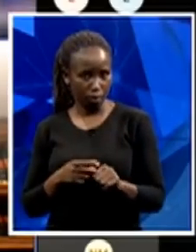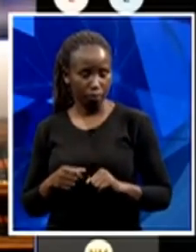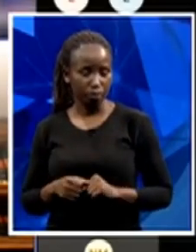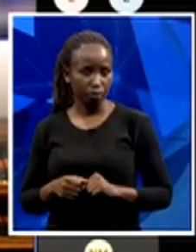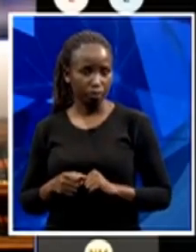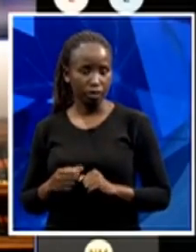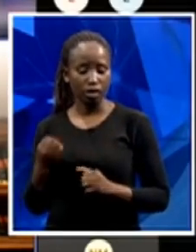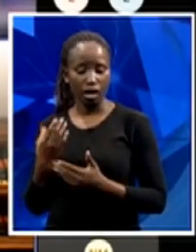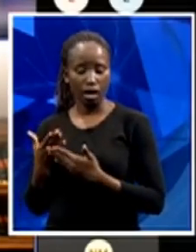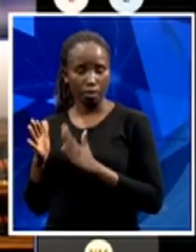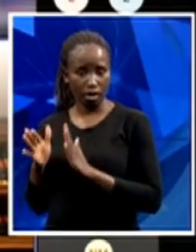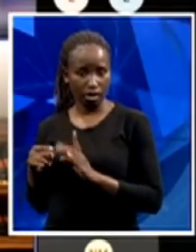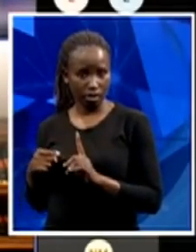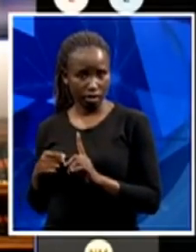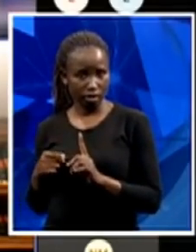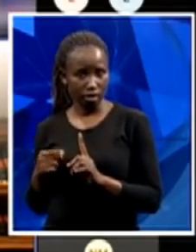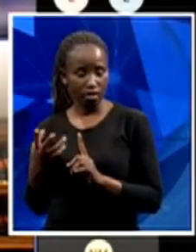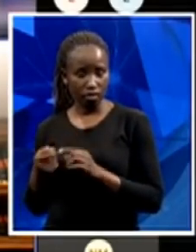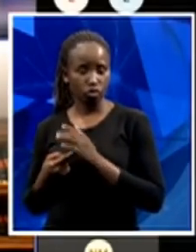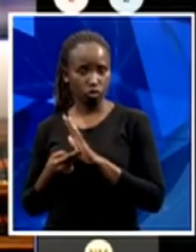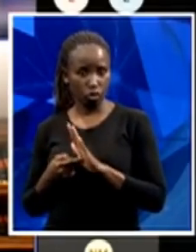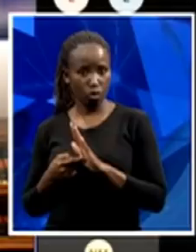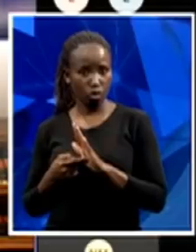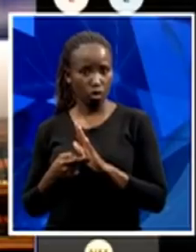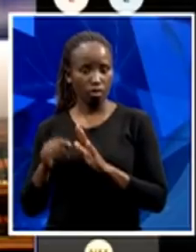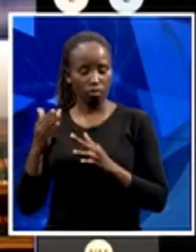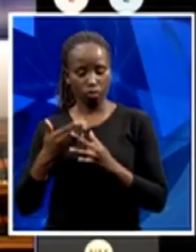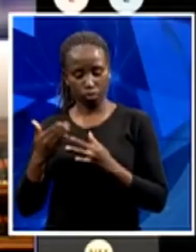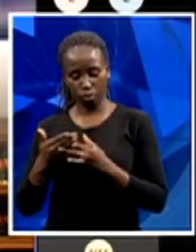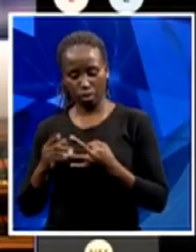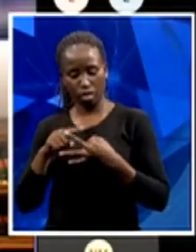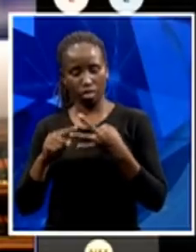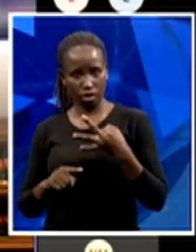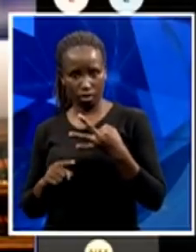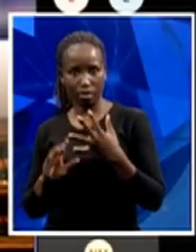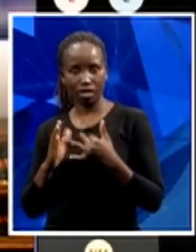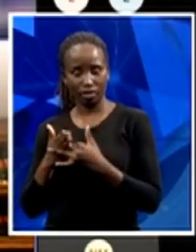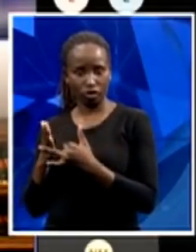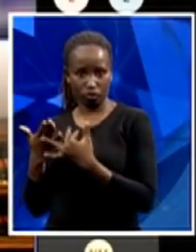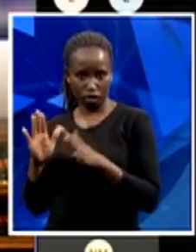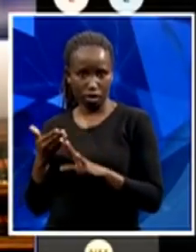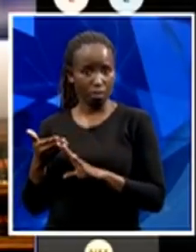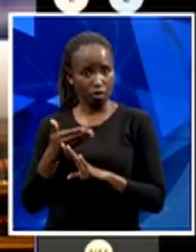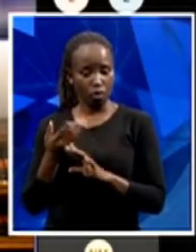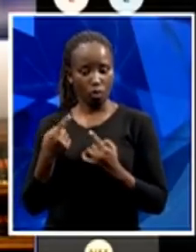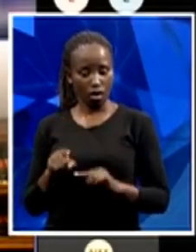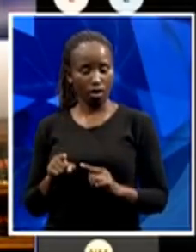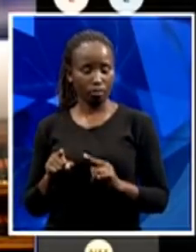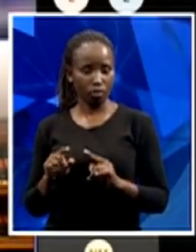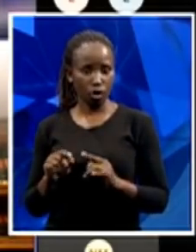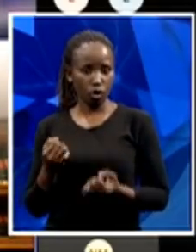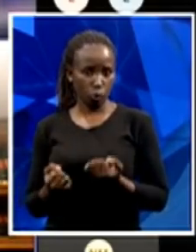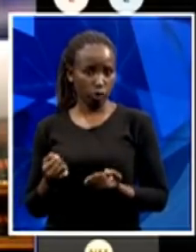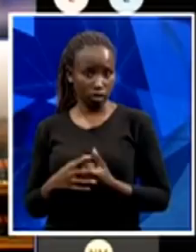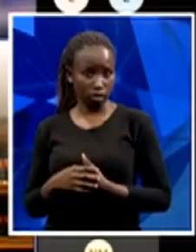three applications for intervention before us, wishes to bring the intervention application by way of